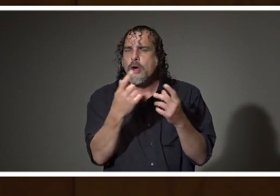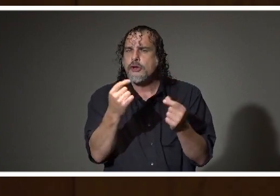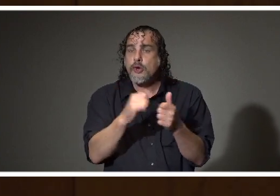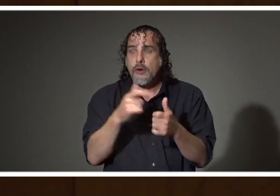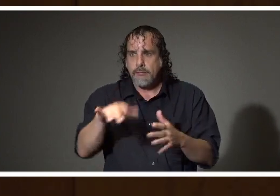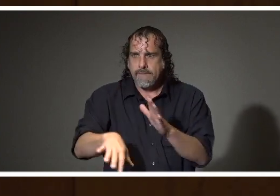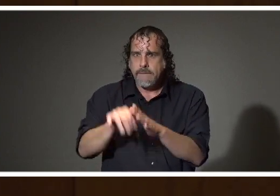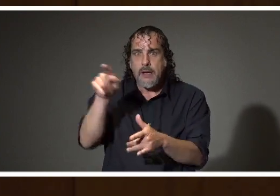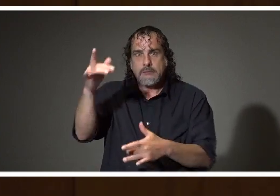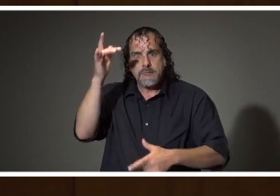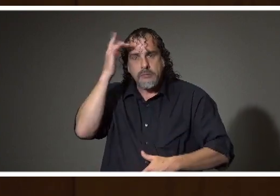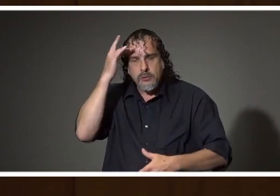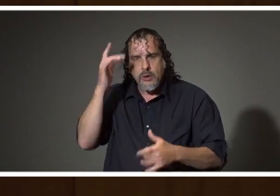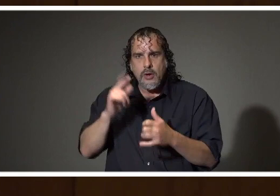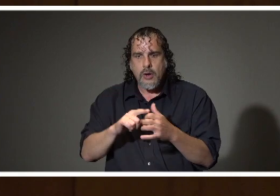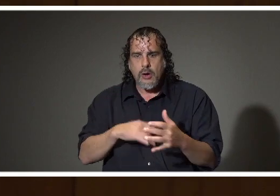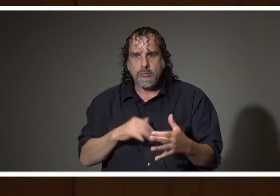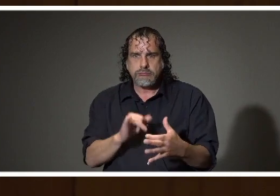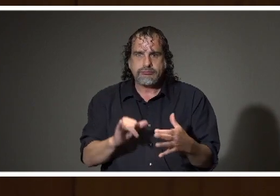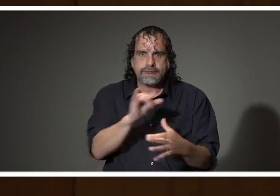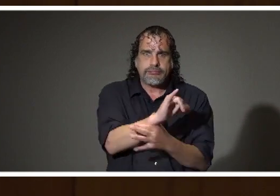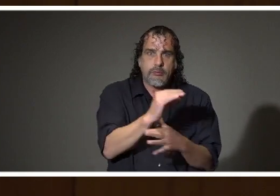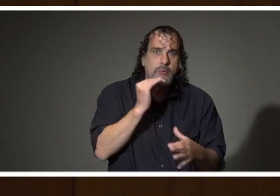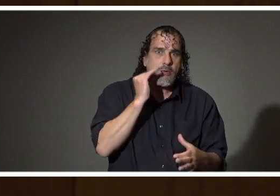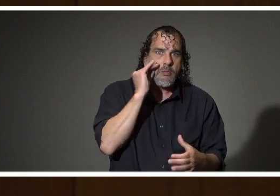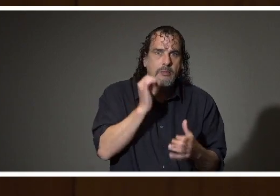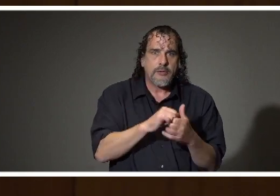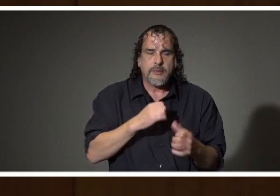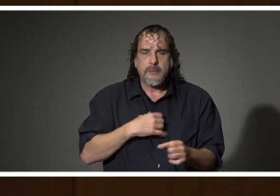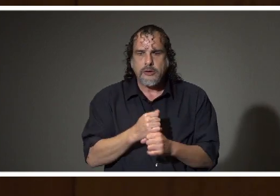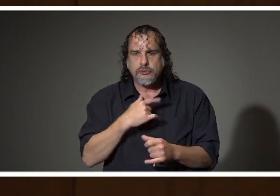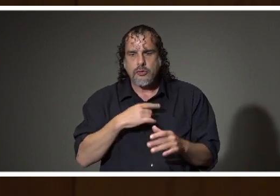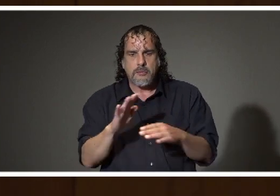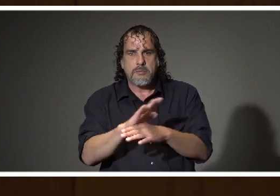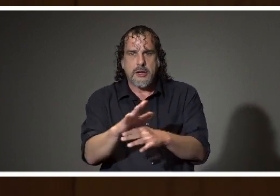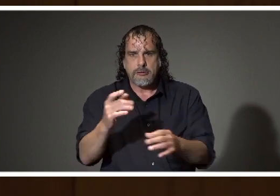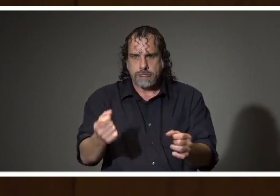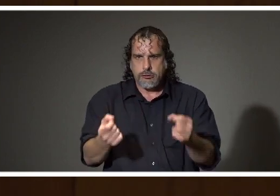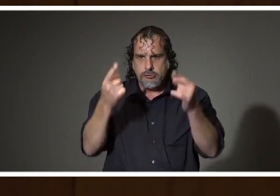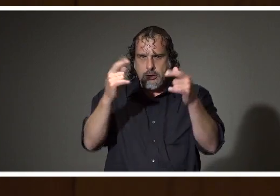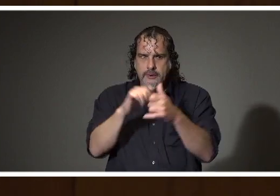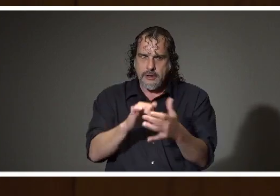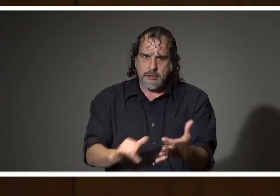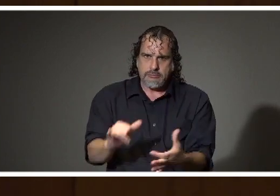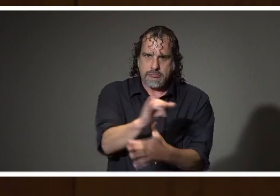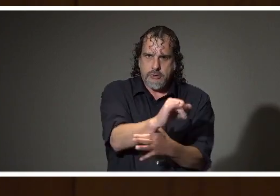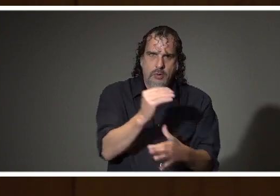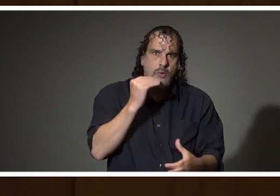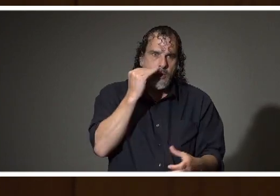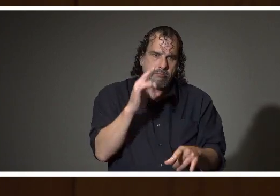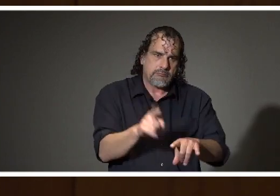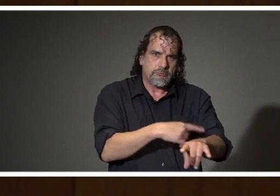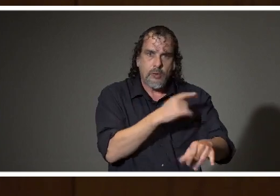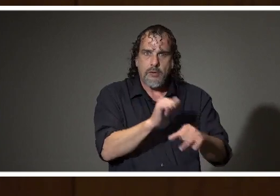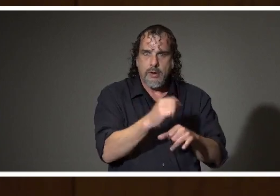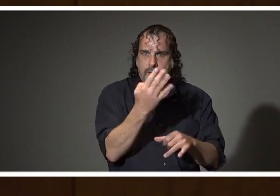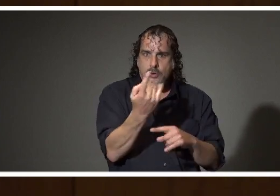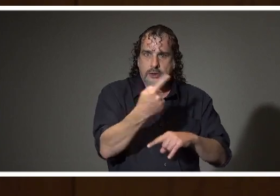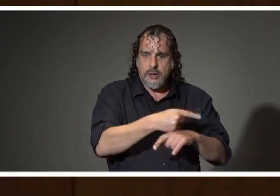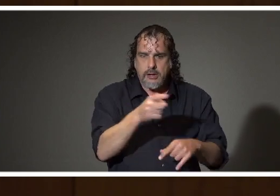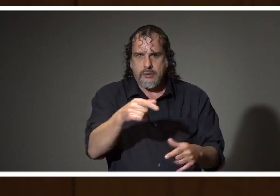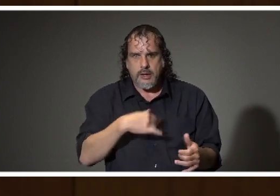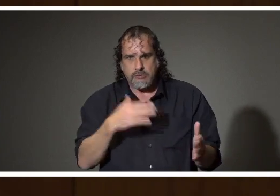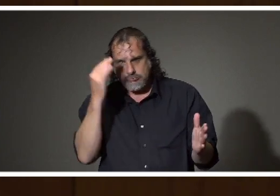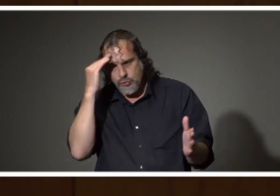their employees needs to be placed on quarantine orders to make sure they have a clear understanding of how long they will be out of work and they can make plans to that